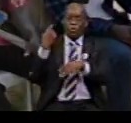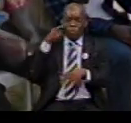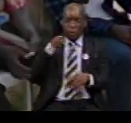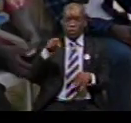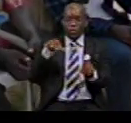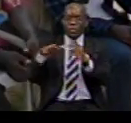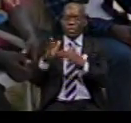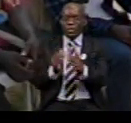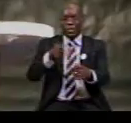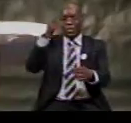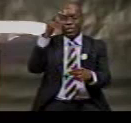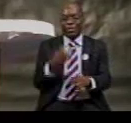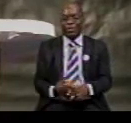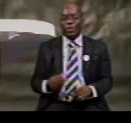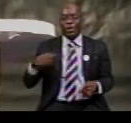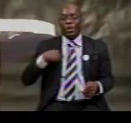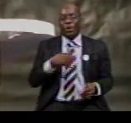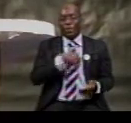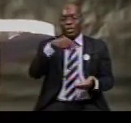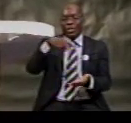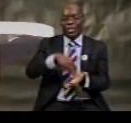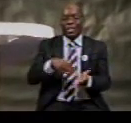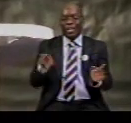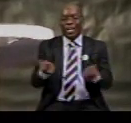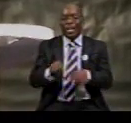We rise up as we pray together.